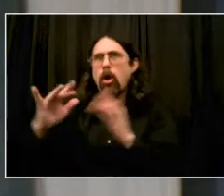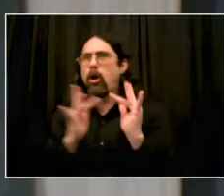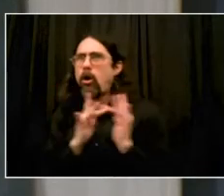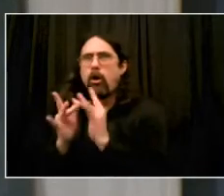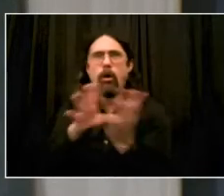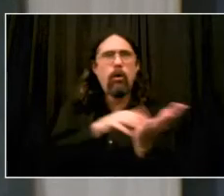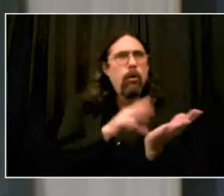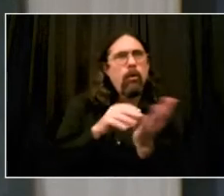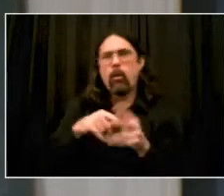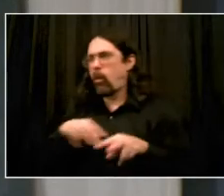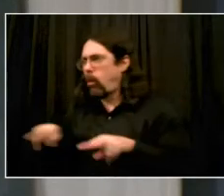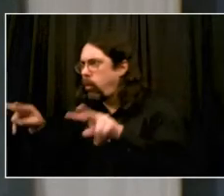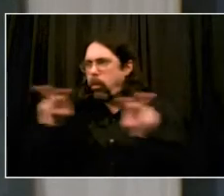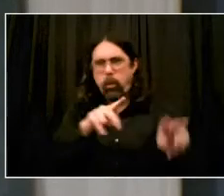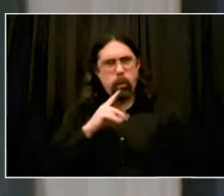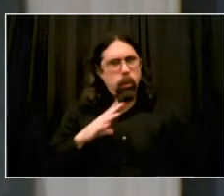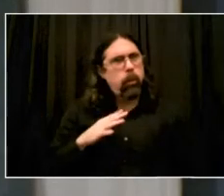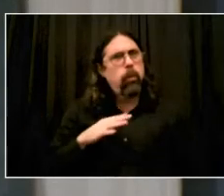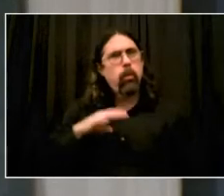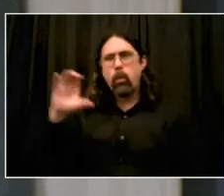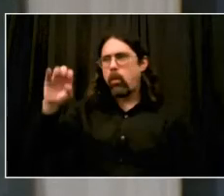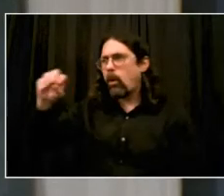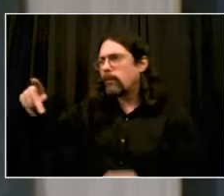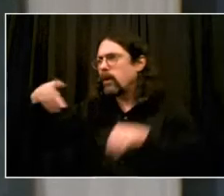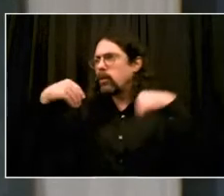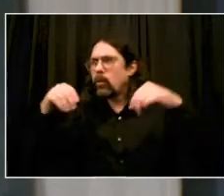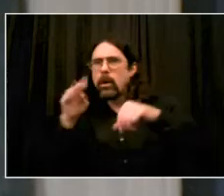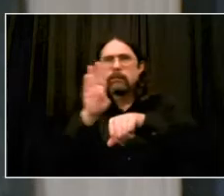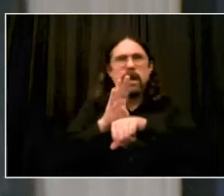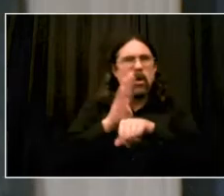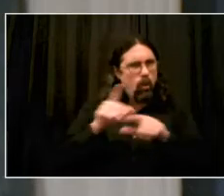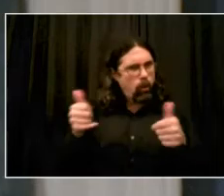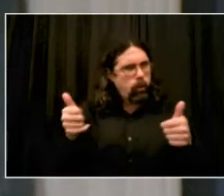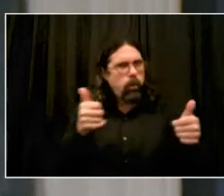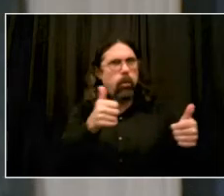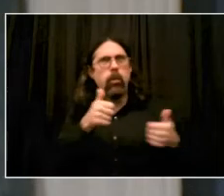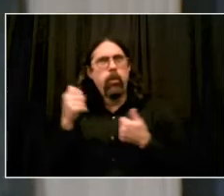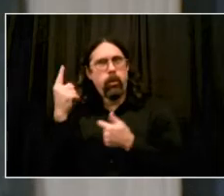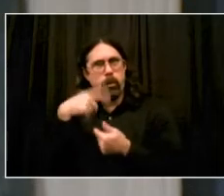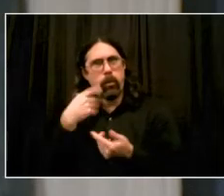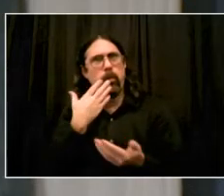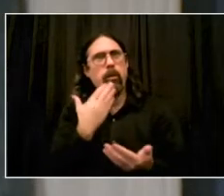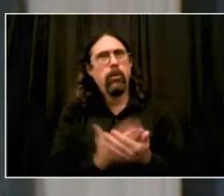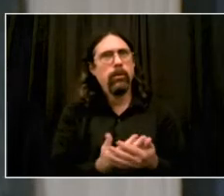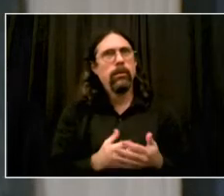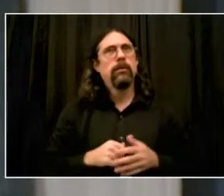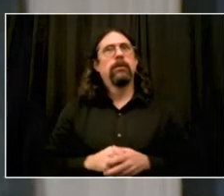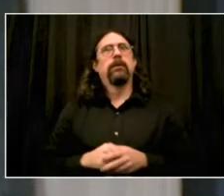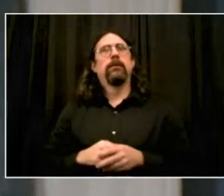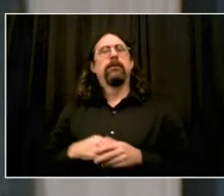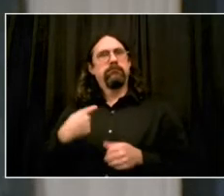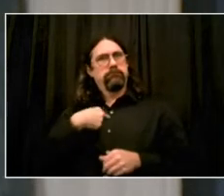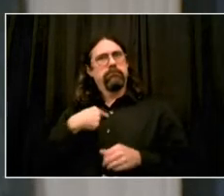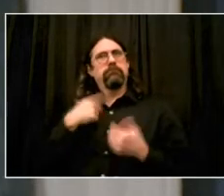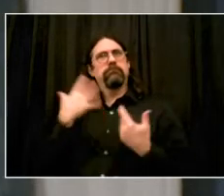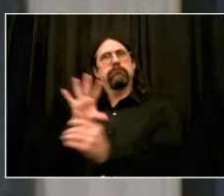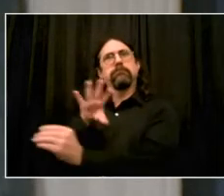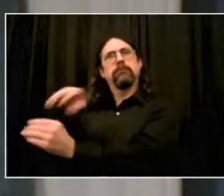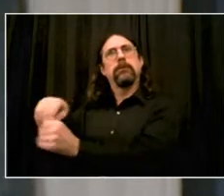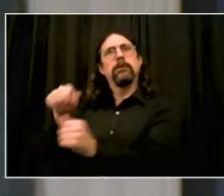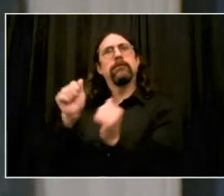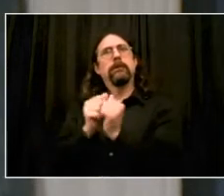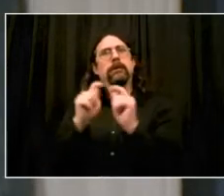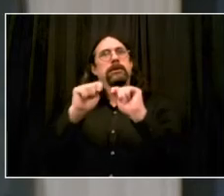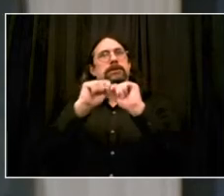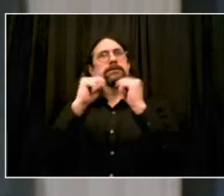able to be a part of a collab team led by Deputy Mayor Thompson, where we can further the development of what worker cooperatives look